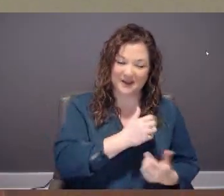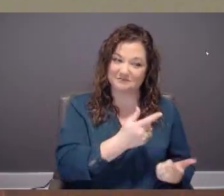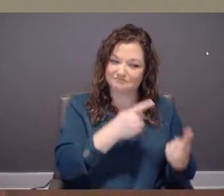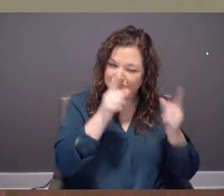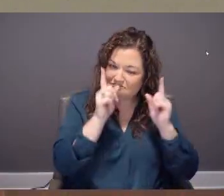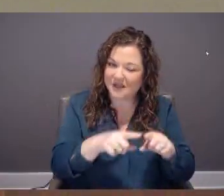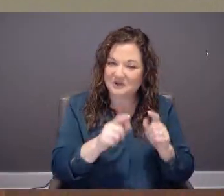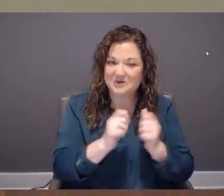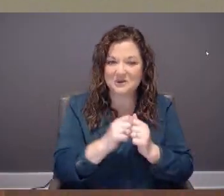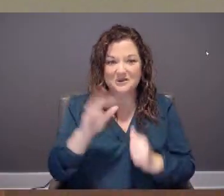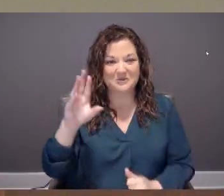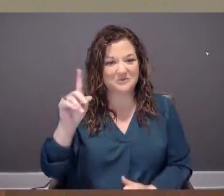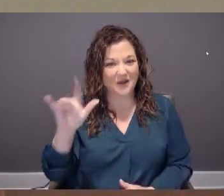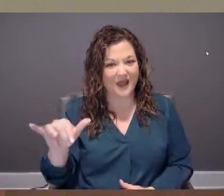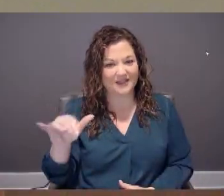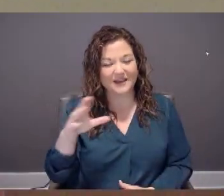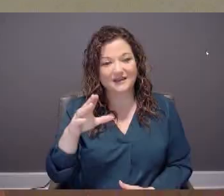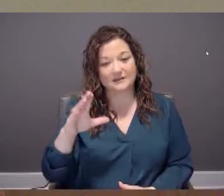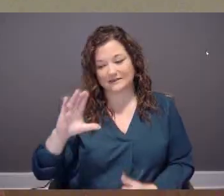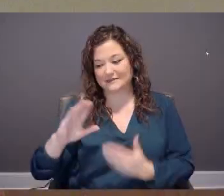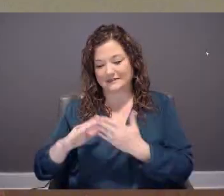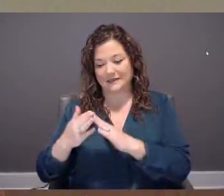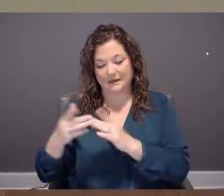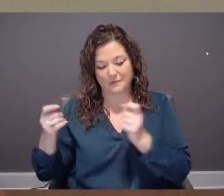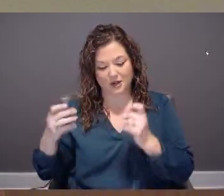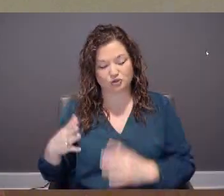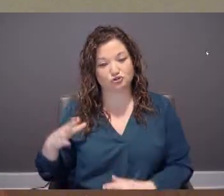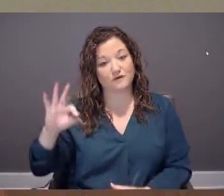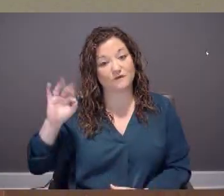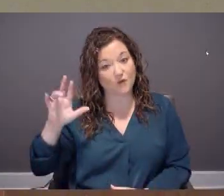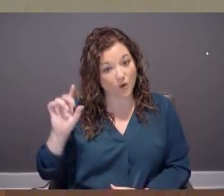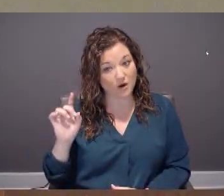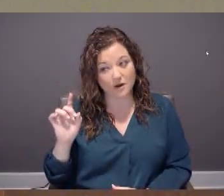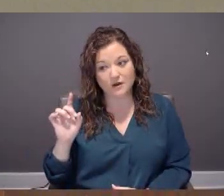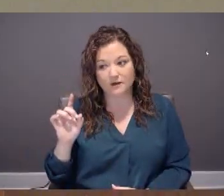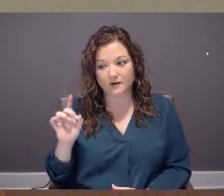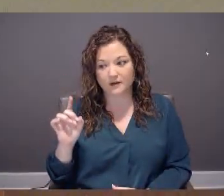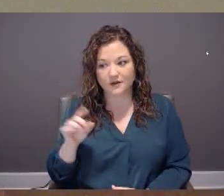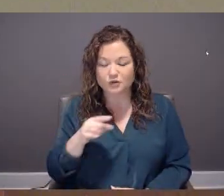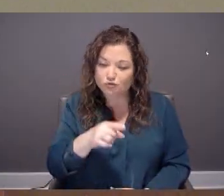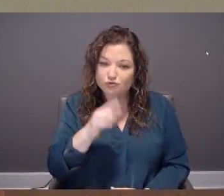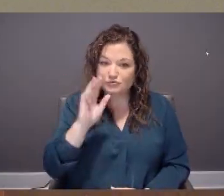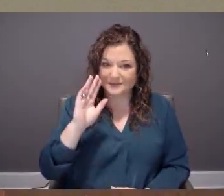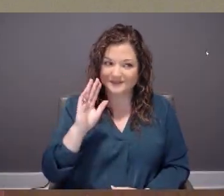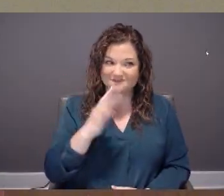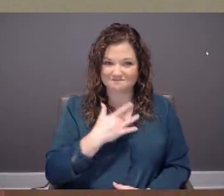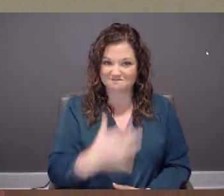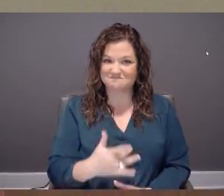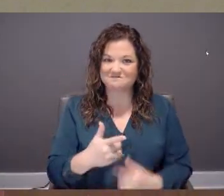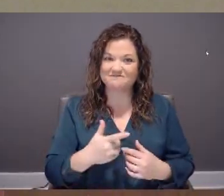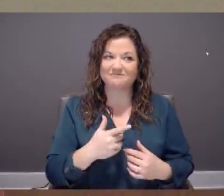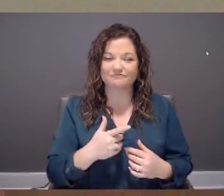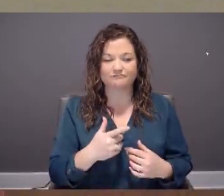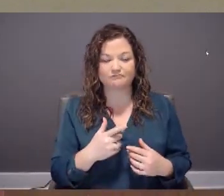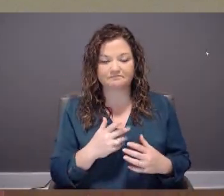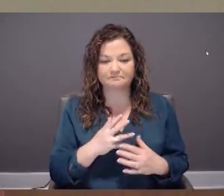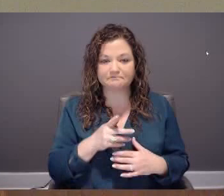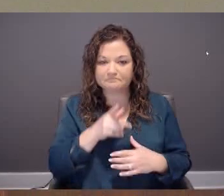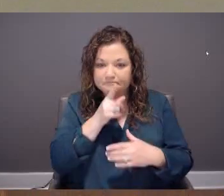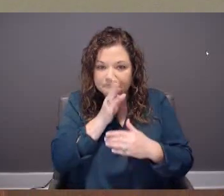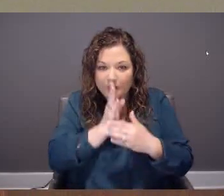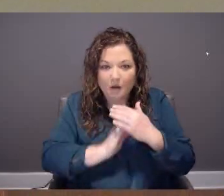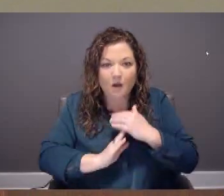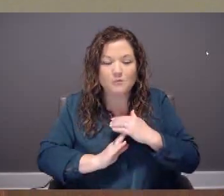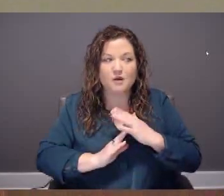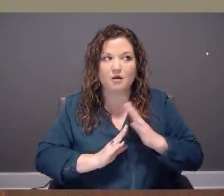our city manager Ford in that y'all are so unassuming and modest of your military service. I'm just